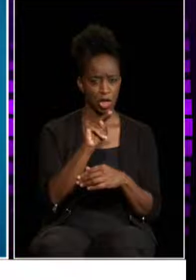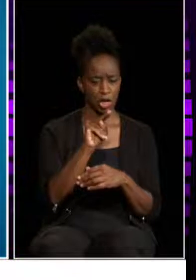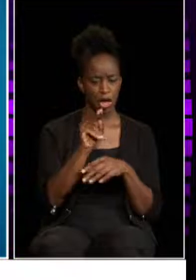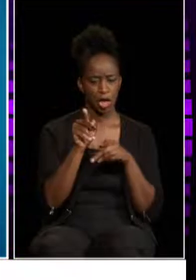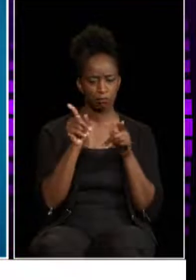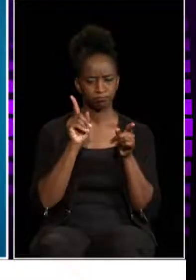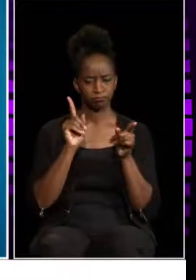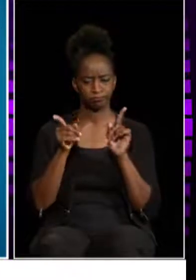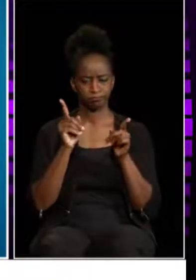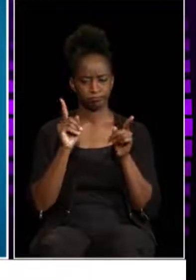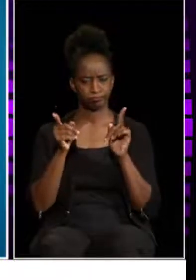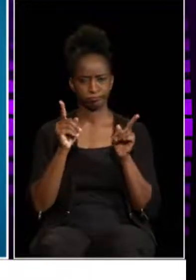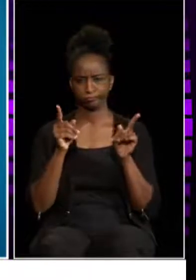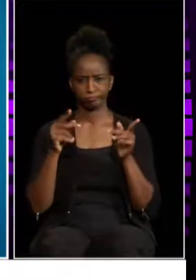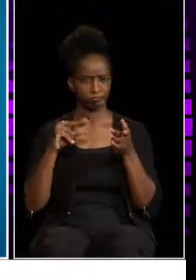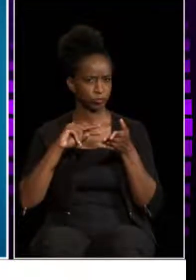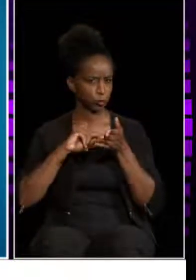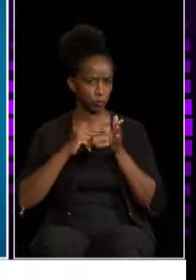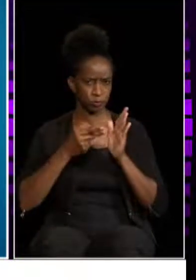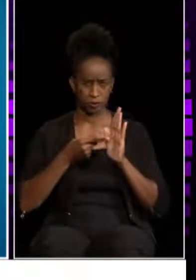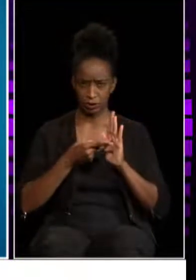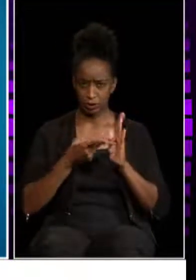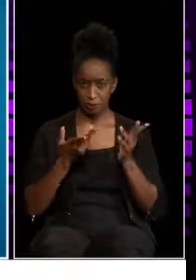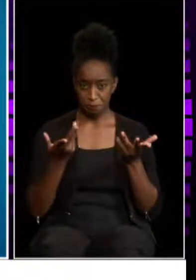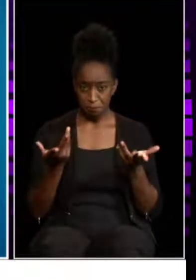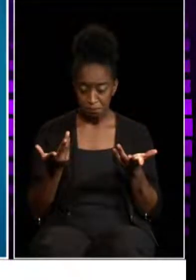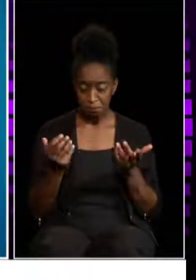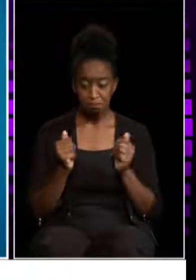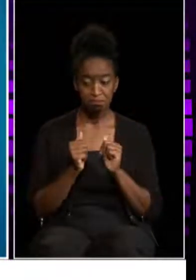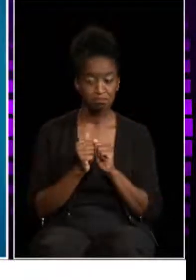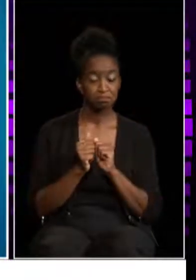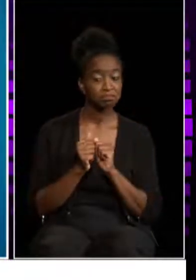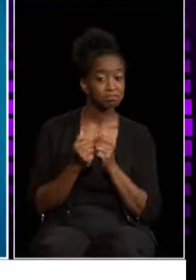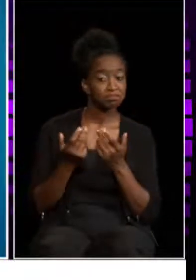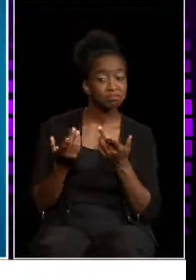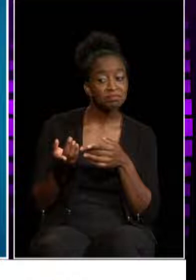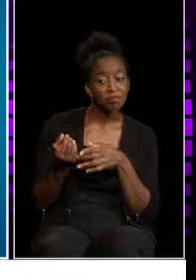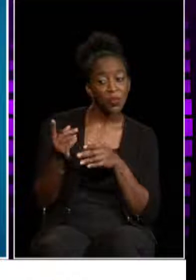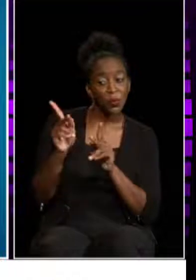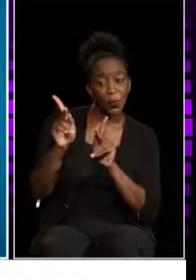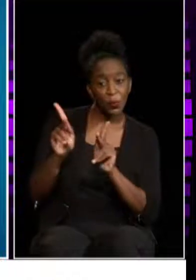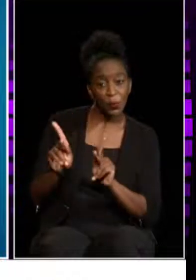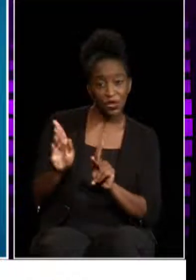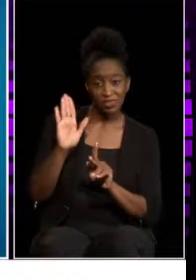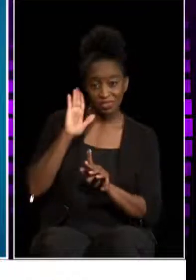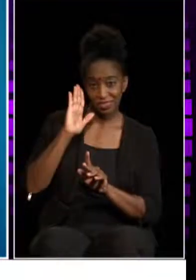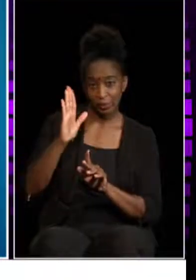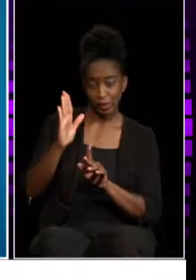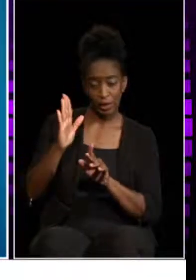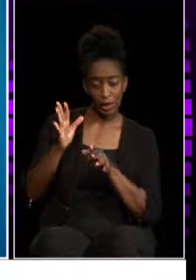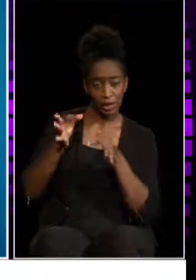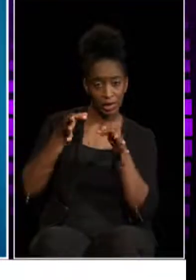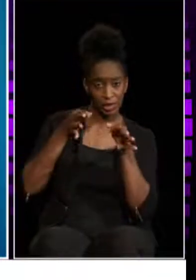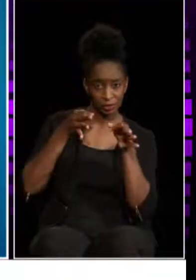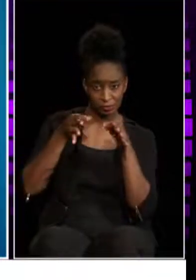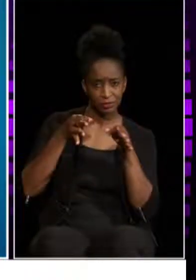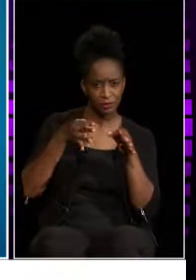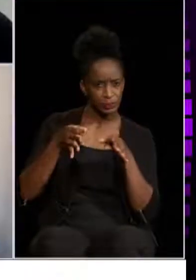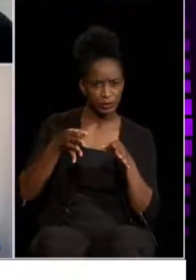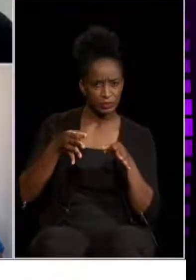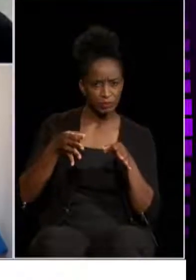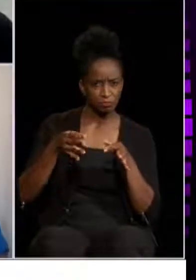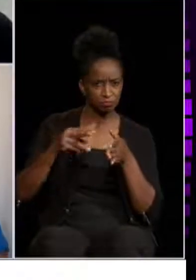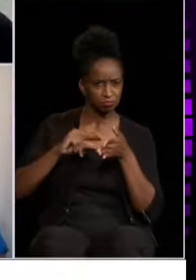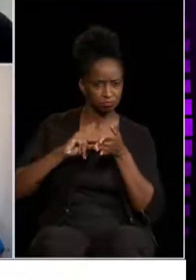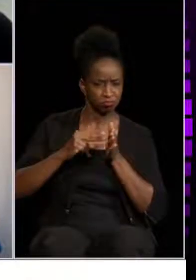Dr. Forsyth Hill or Ms. Jones or Mr. Gaskin or even one of the younger people would be willing to explain what exactly are